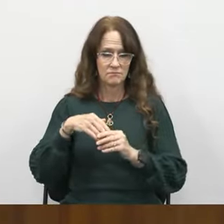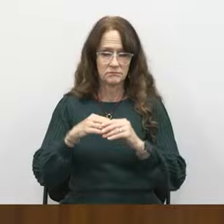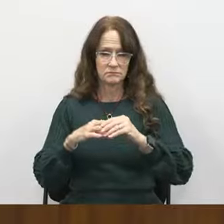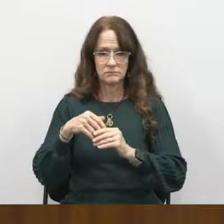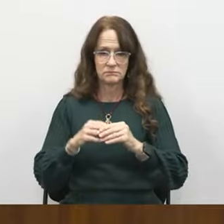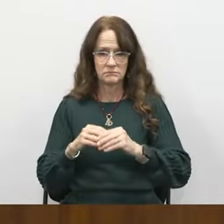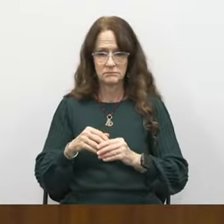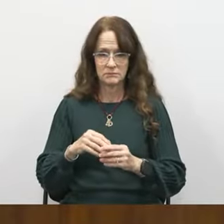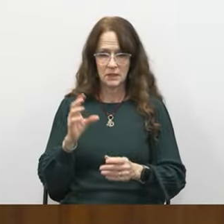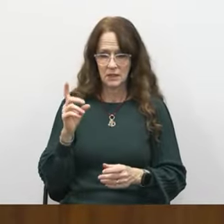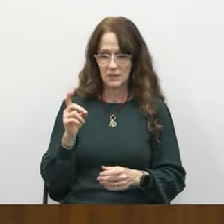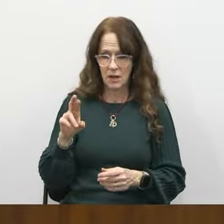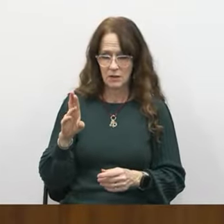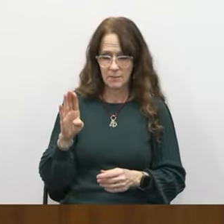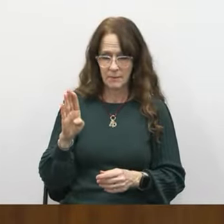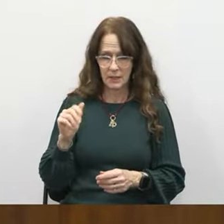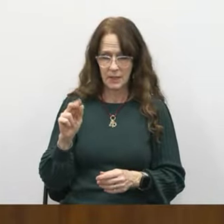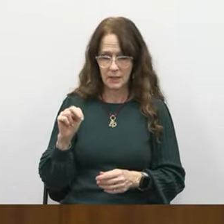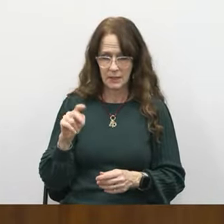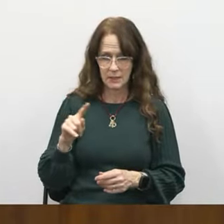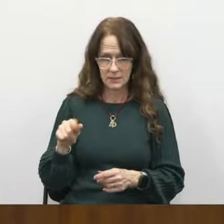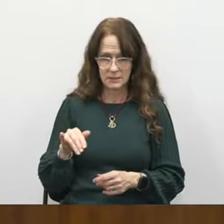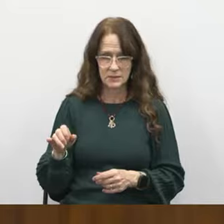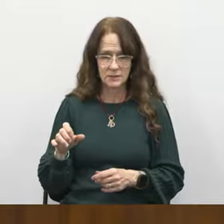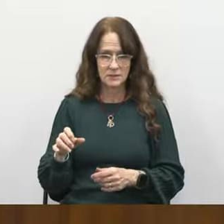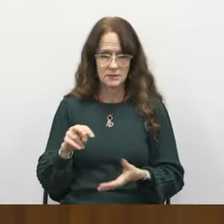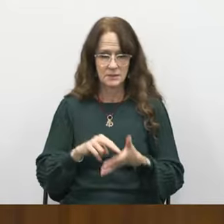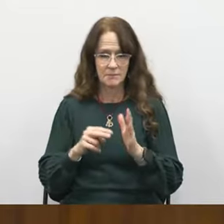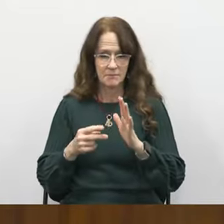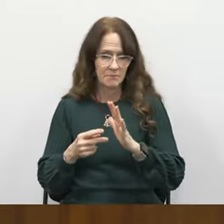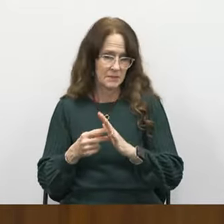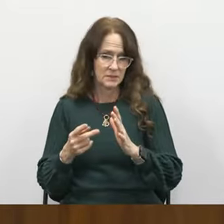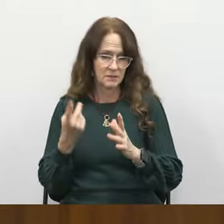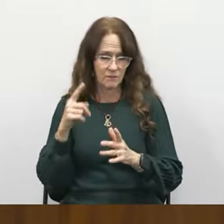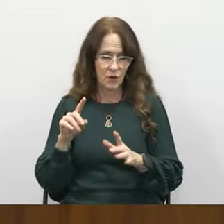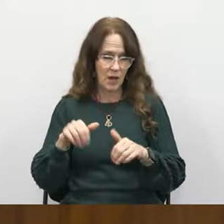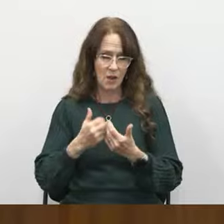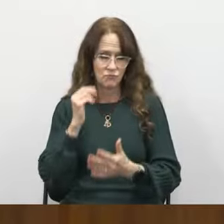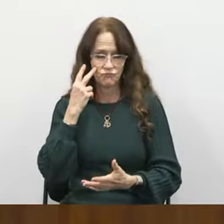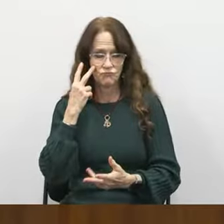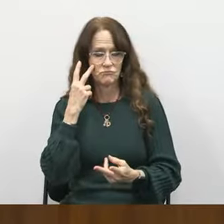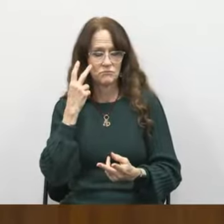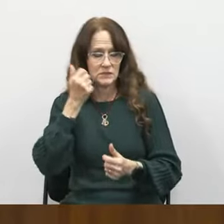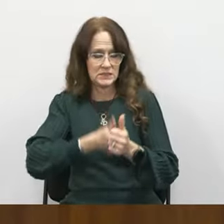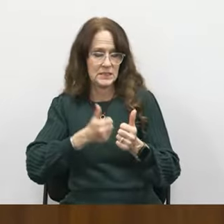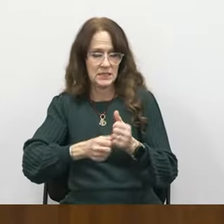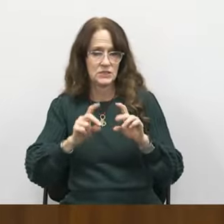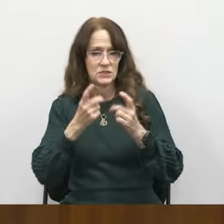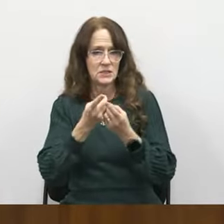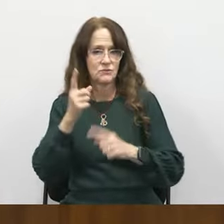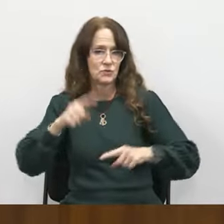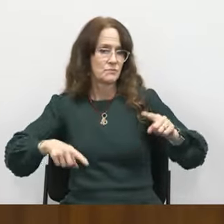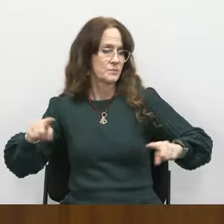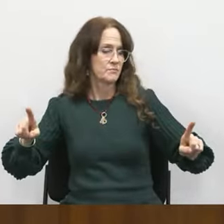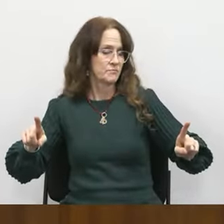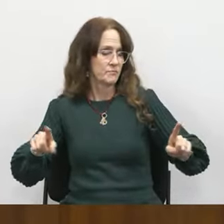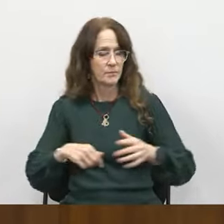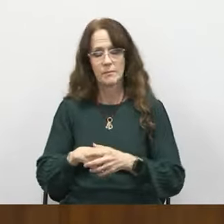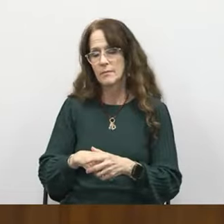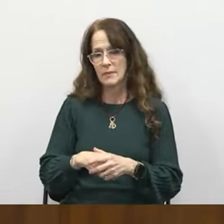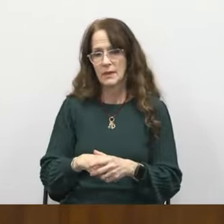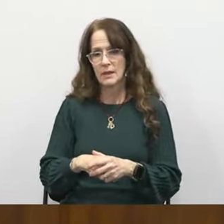Dr. Benitez is referring to in regards to how it would look for each district. And so